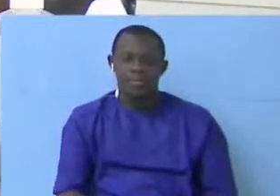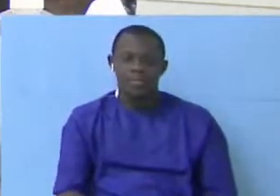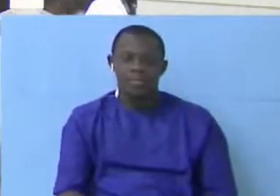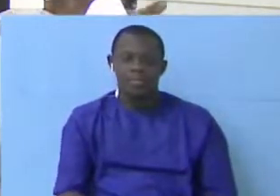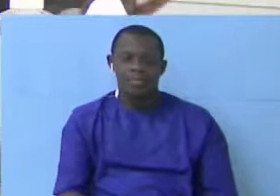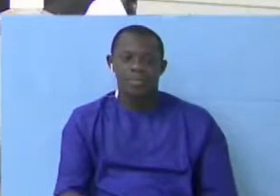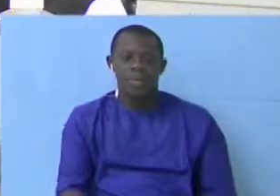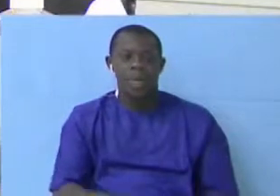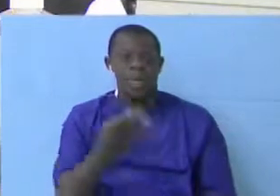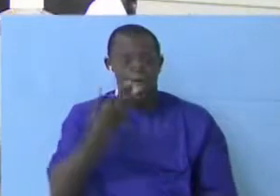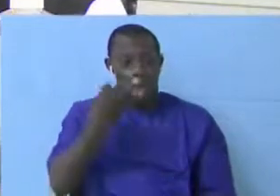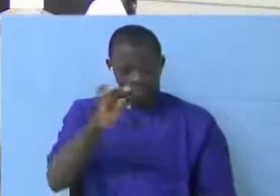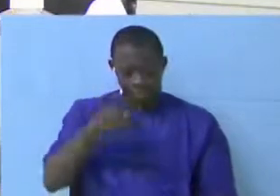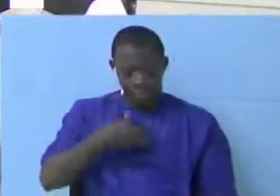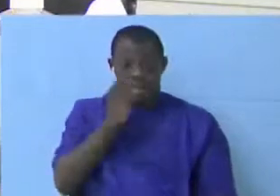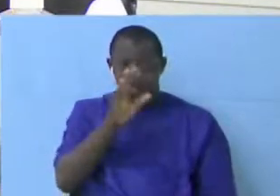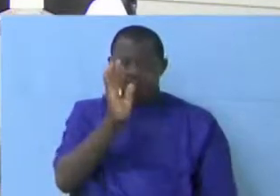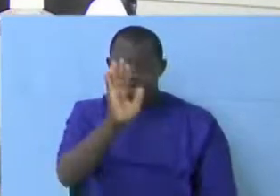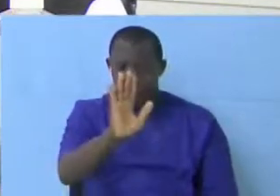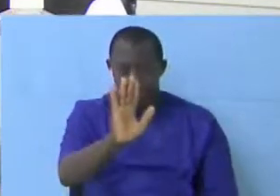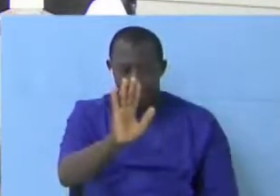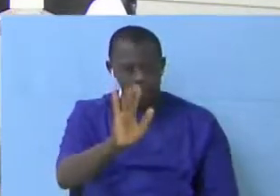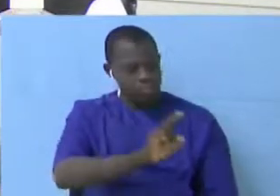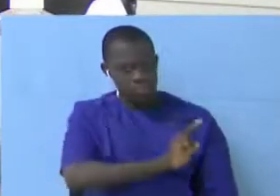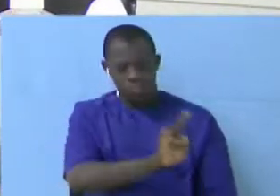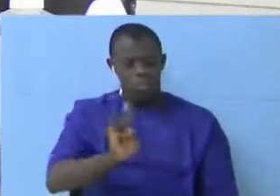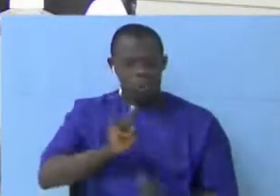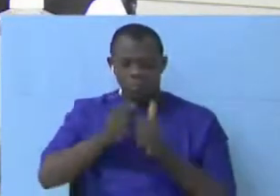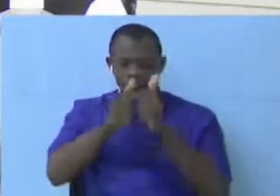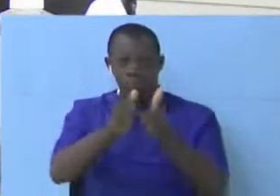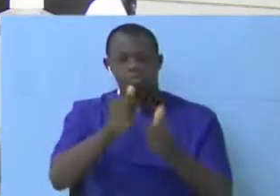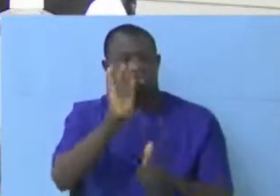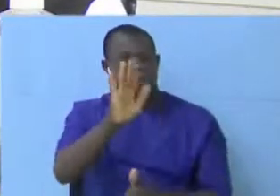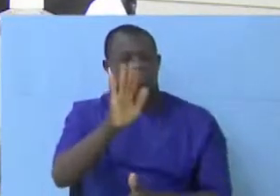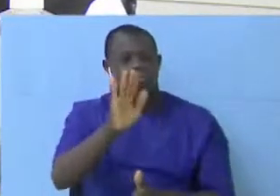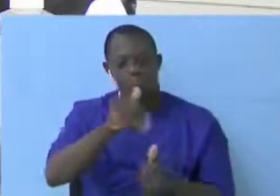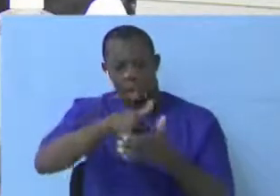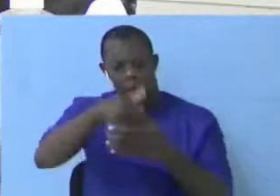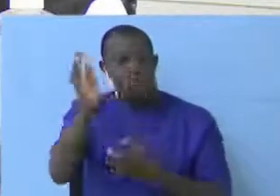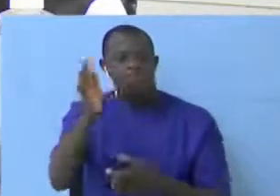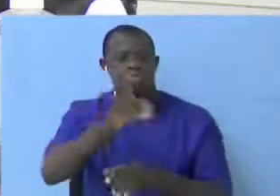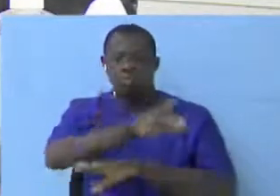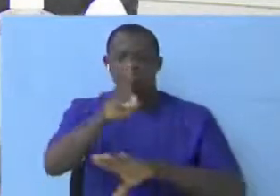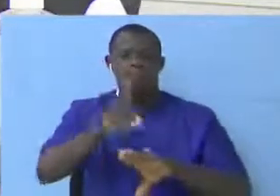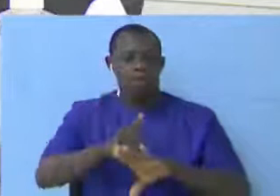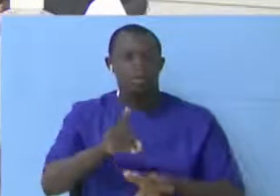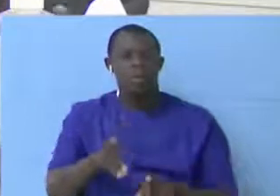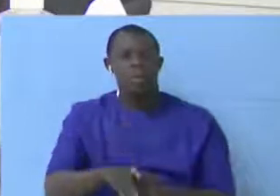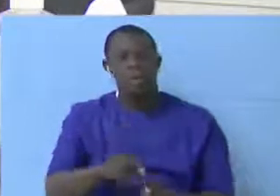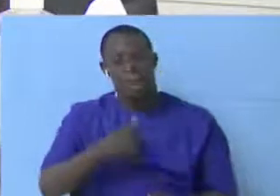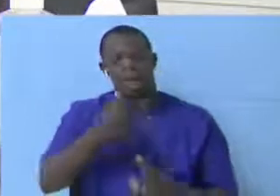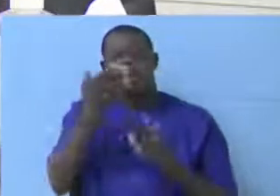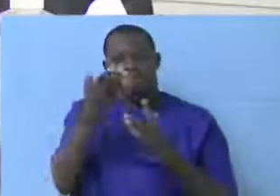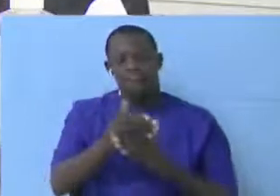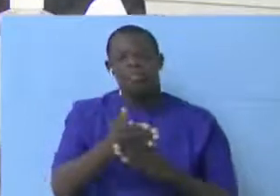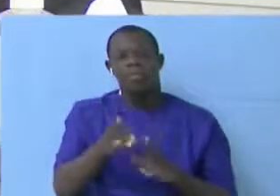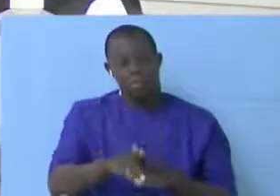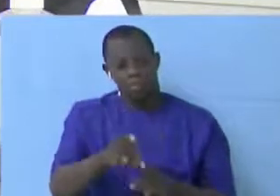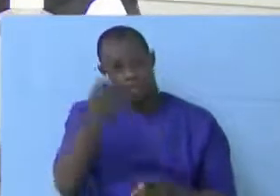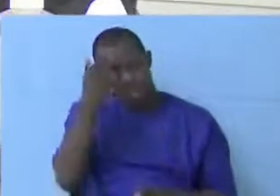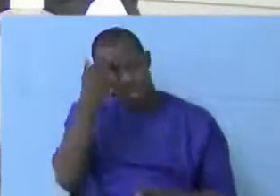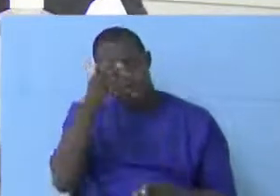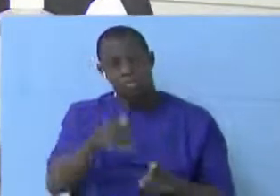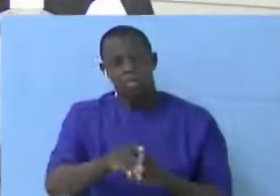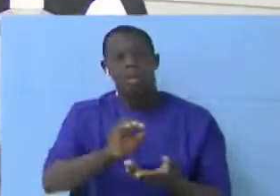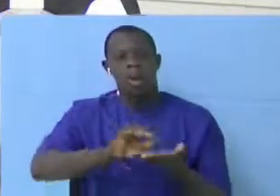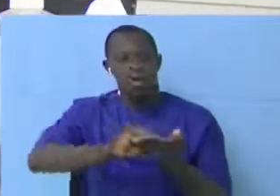when I say stop, they stopped. They went out. So I believe I distributed those that were